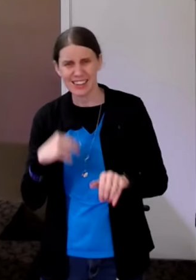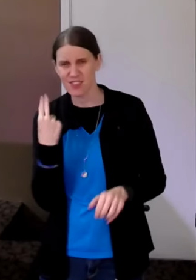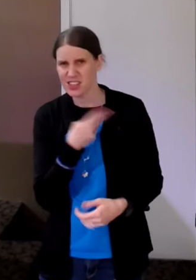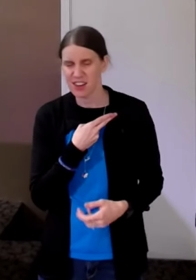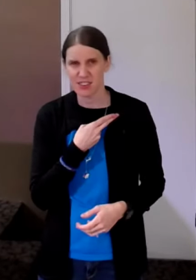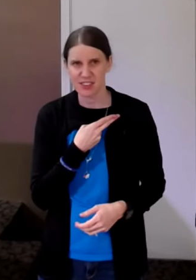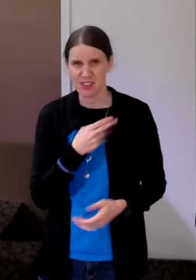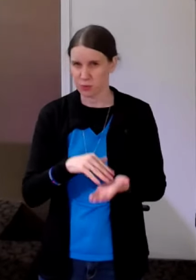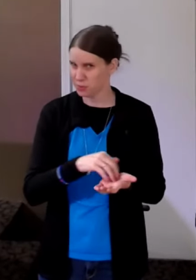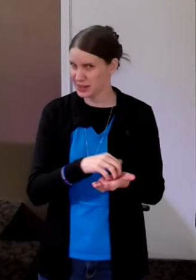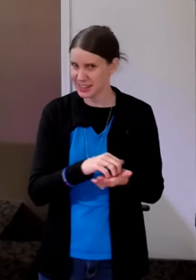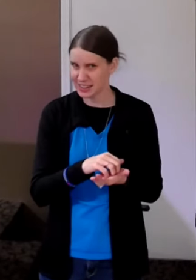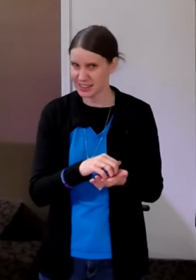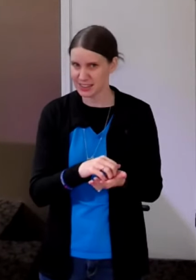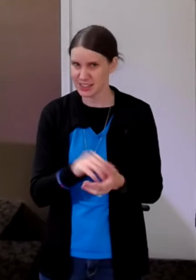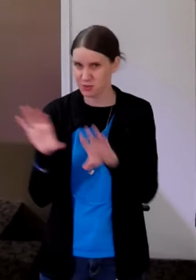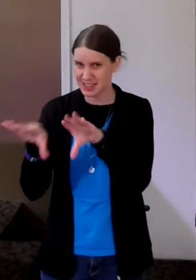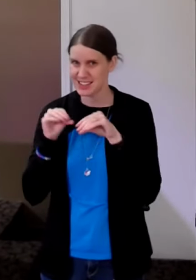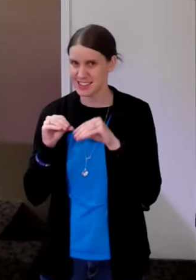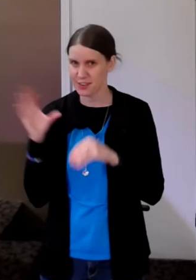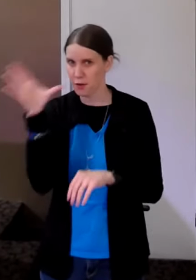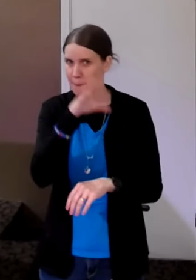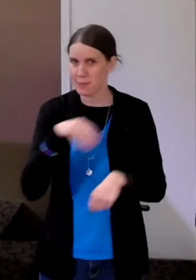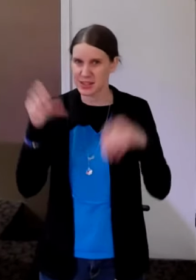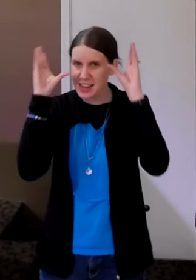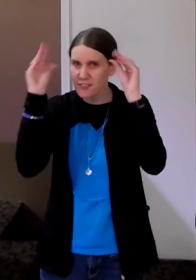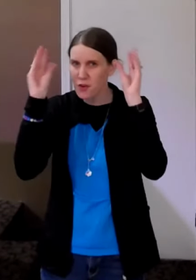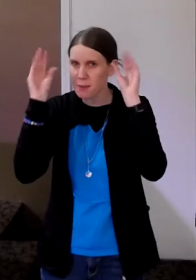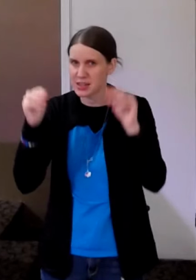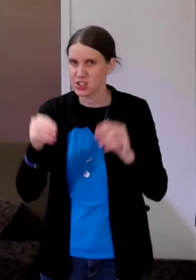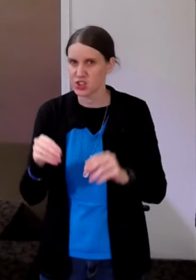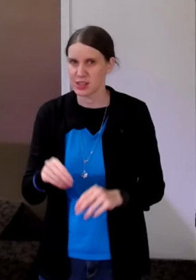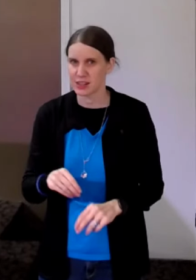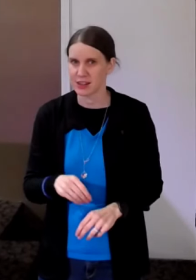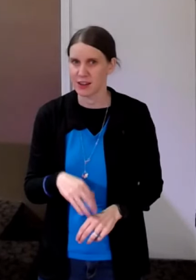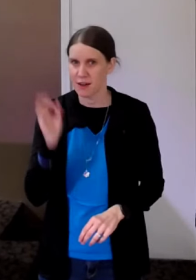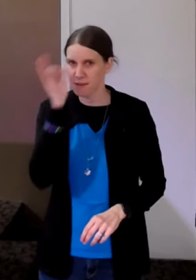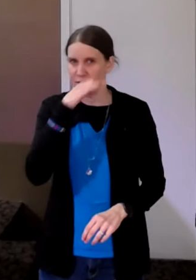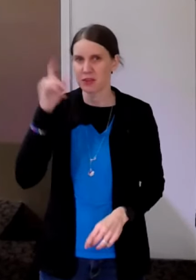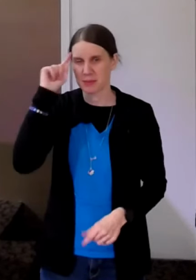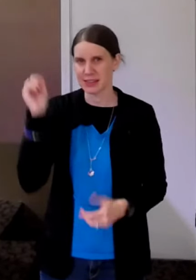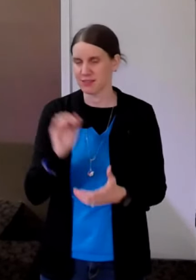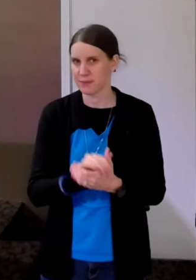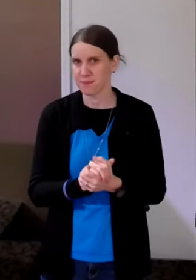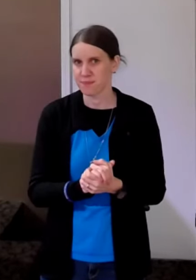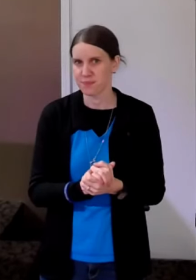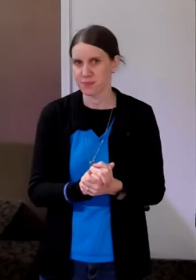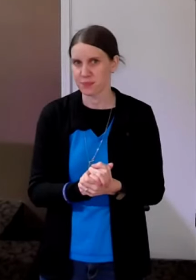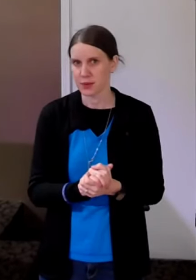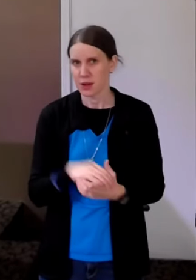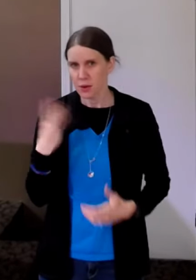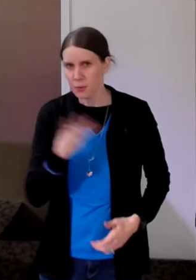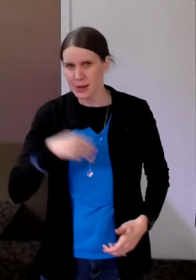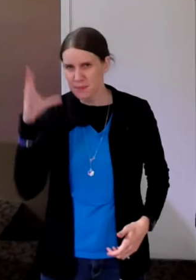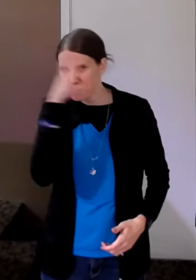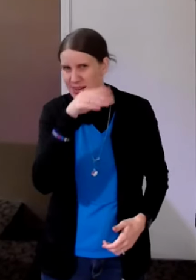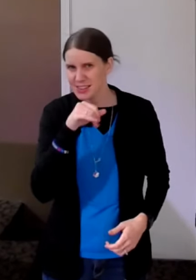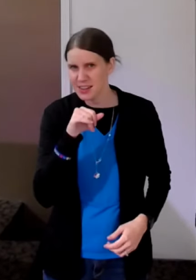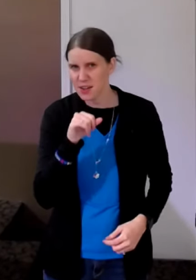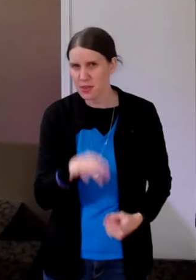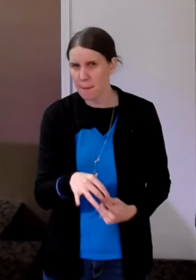all kinds of misinformation, misguided beliefs. We end up missing that which